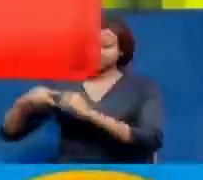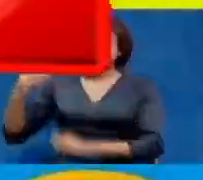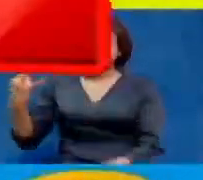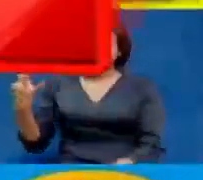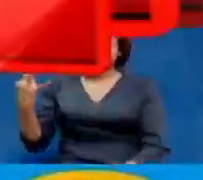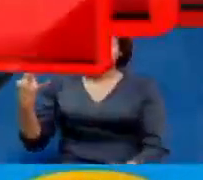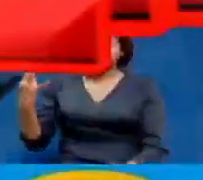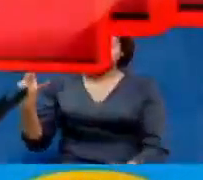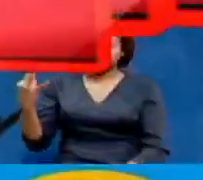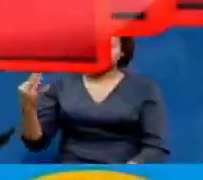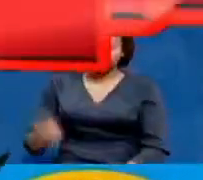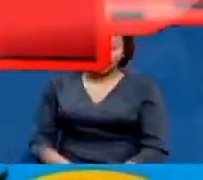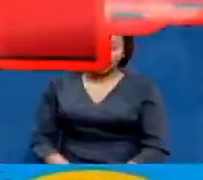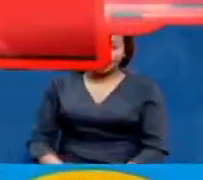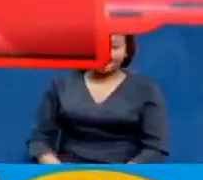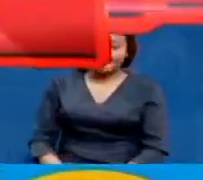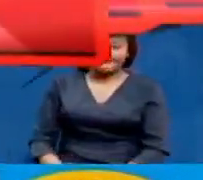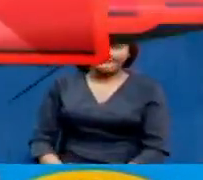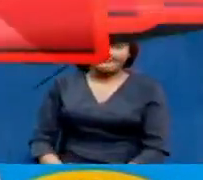oldest.